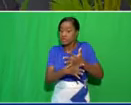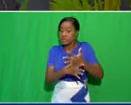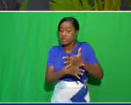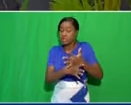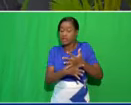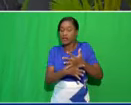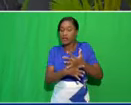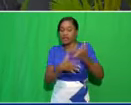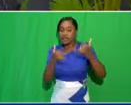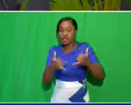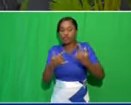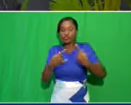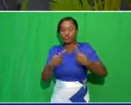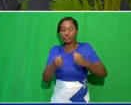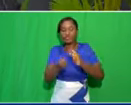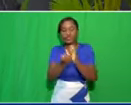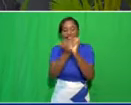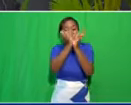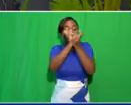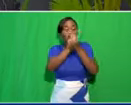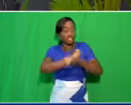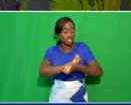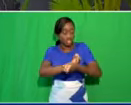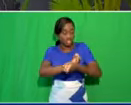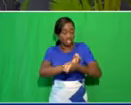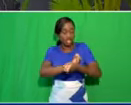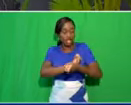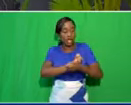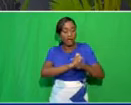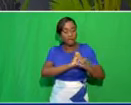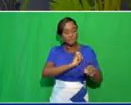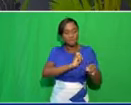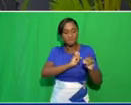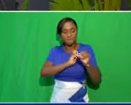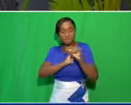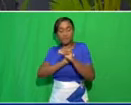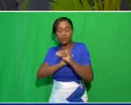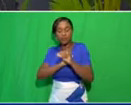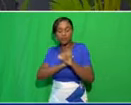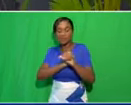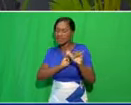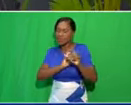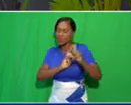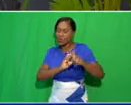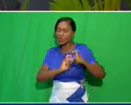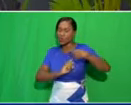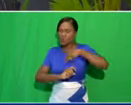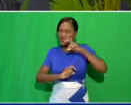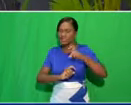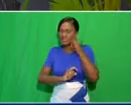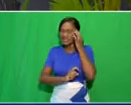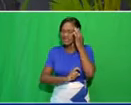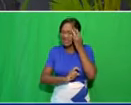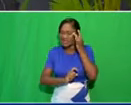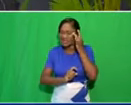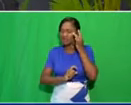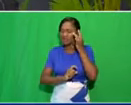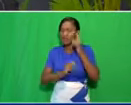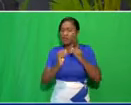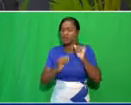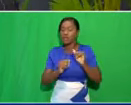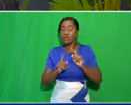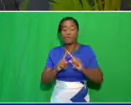constant effort to try to change that age of selection. So that's something that we need to consider, but the